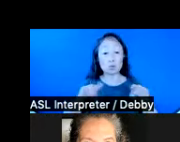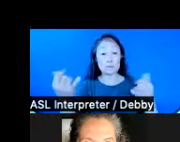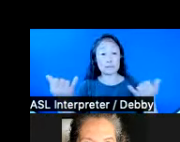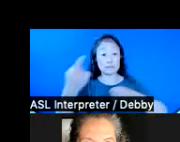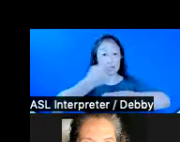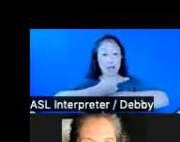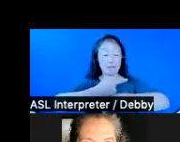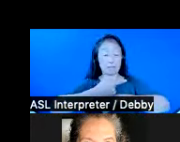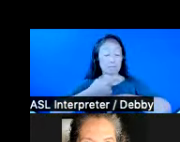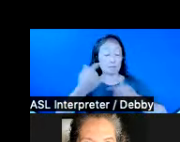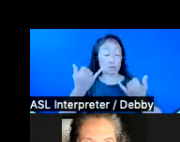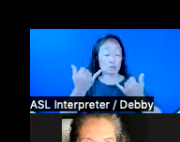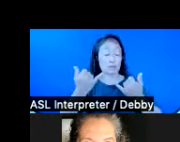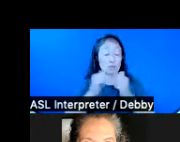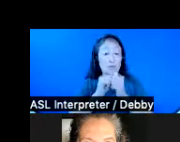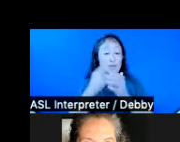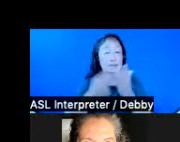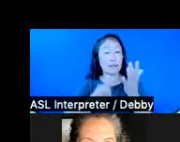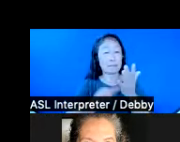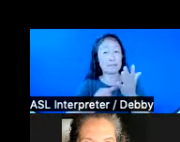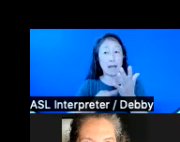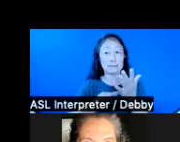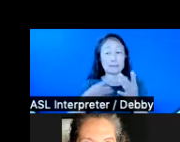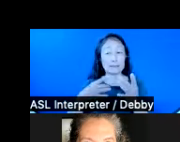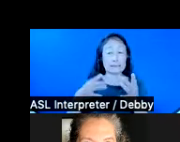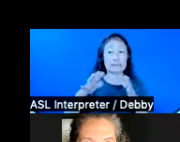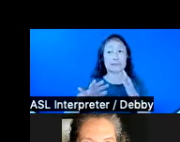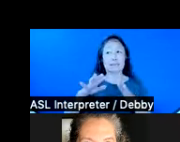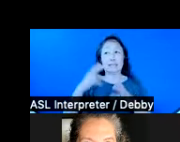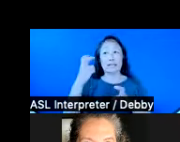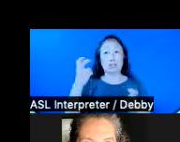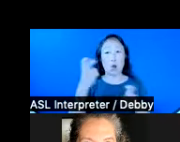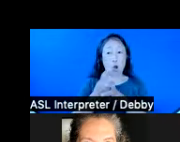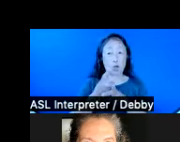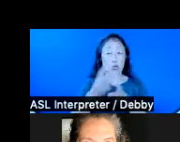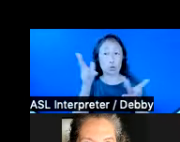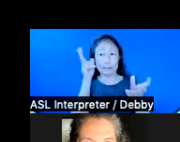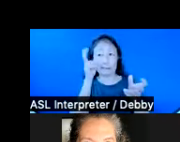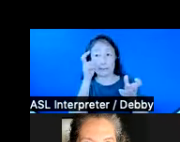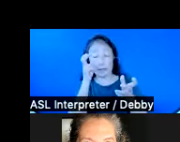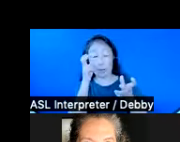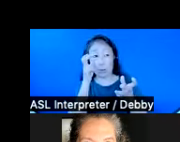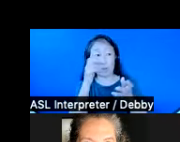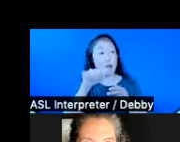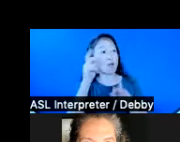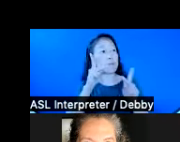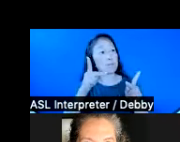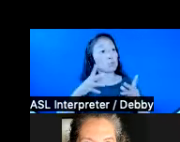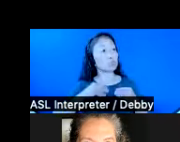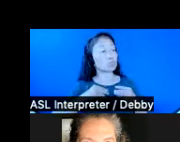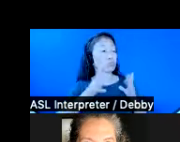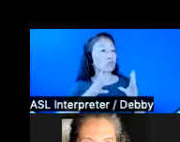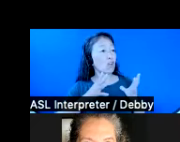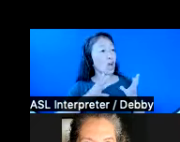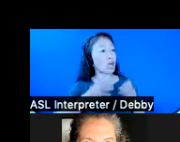very difficult to hear. Some people are just fine. And for some people it can bring up things that have been a part of their